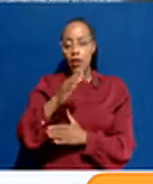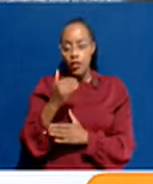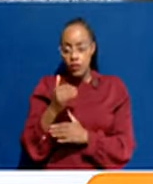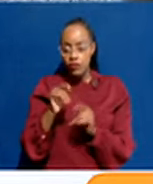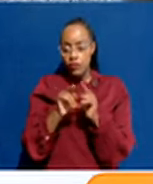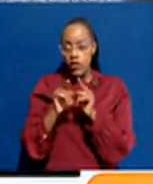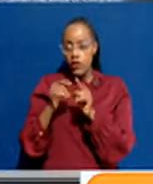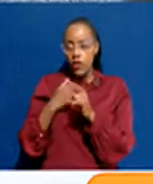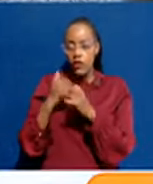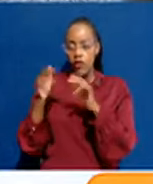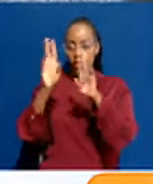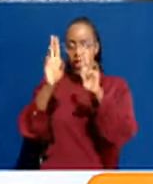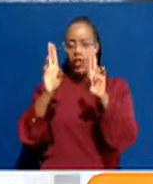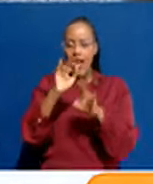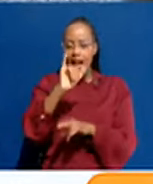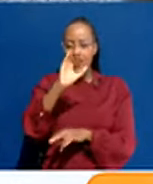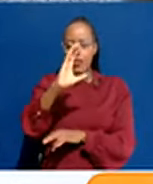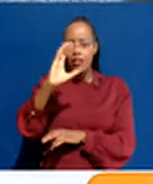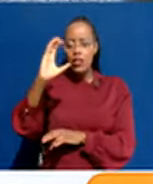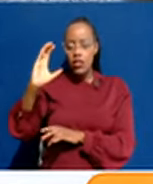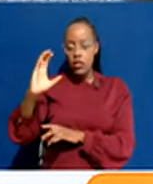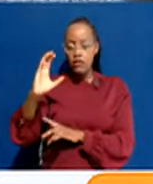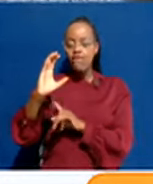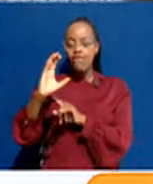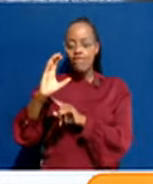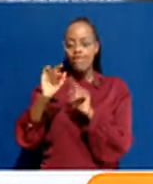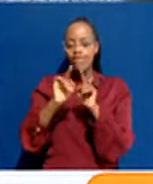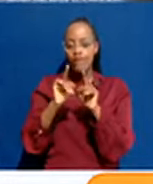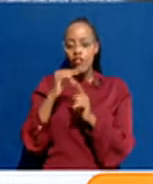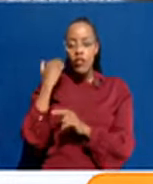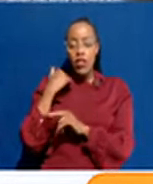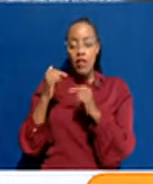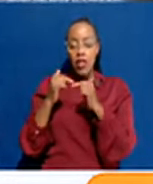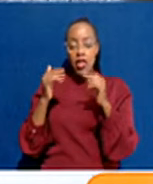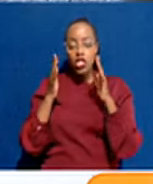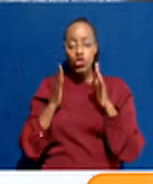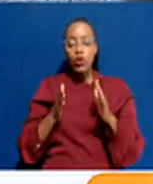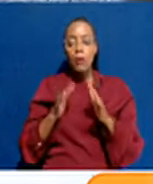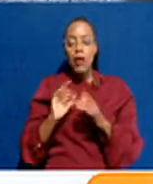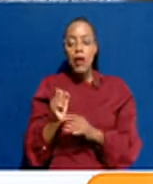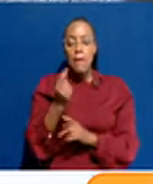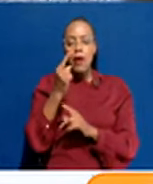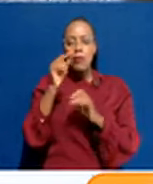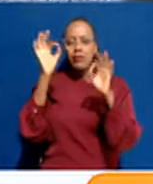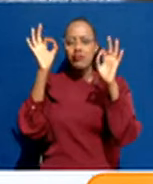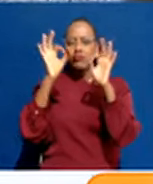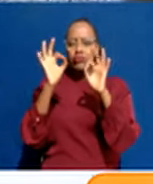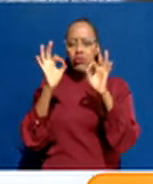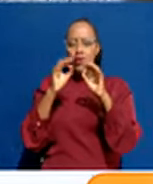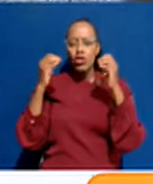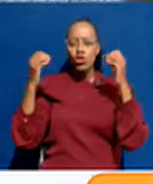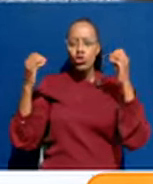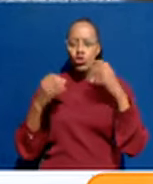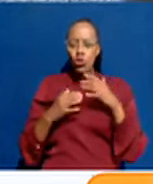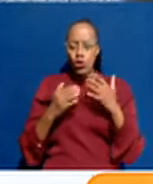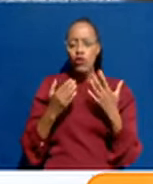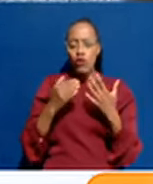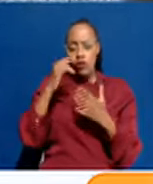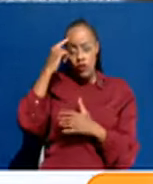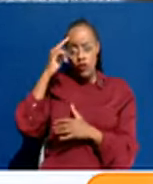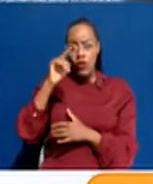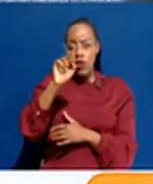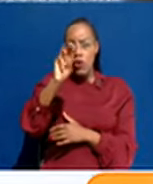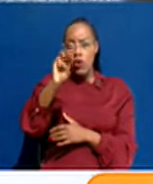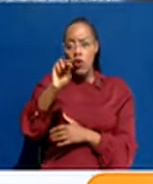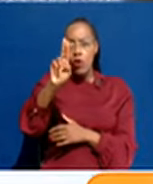The indictment by the International Criminal Court, ICC, for crimes against humanity came as a surprise and shock for Francis Kirimi